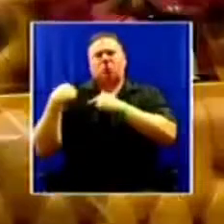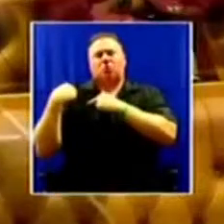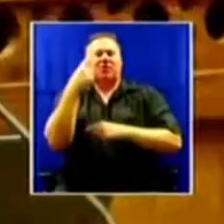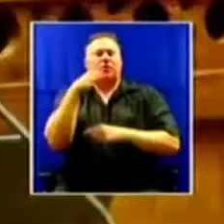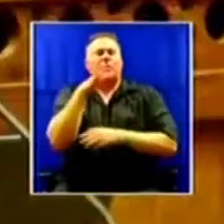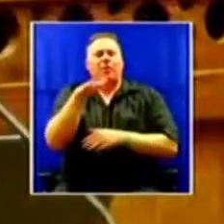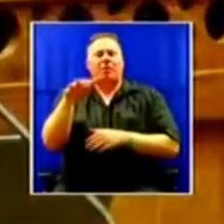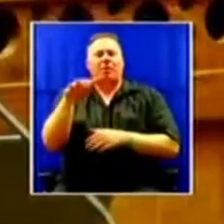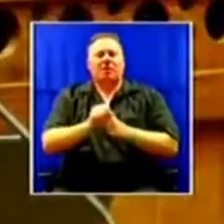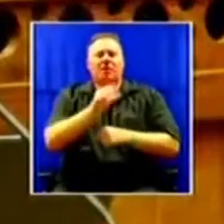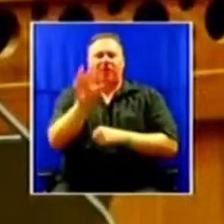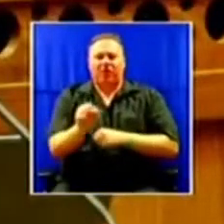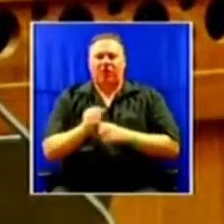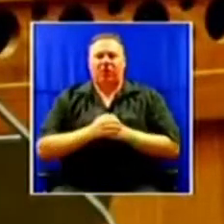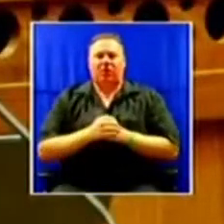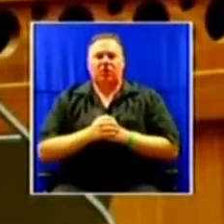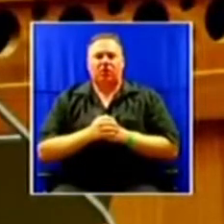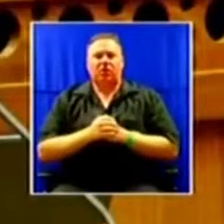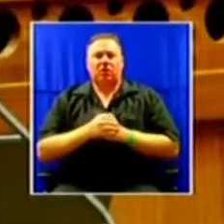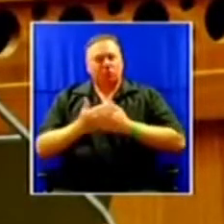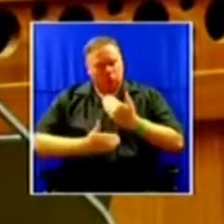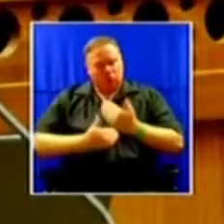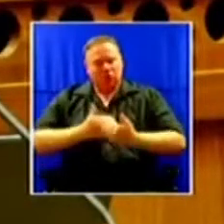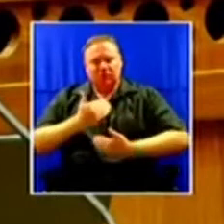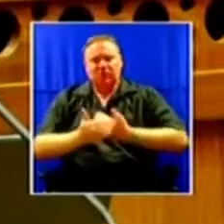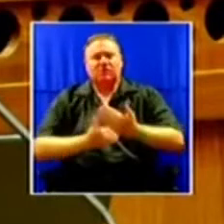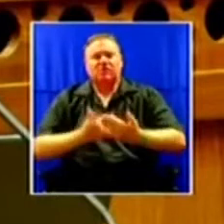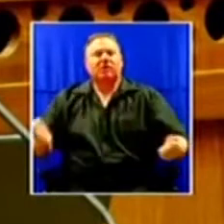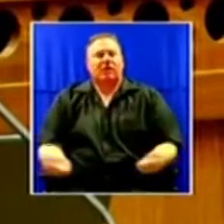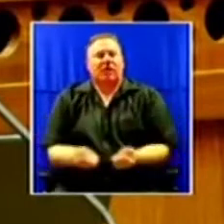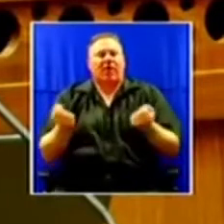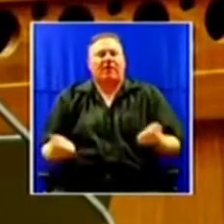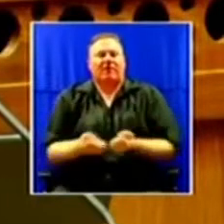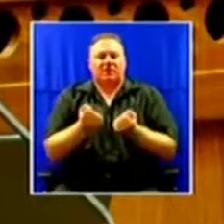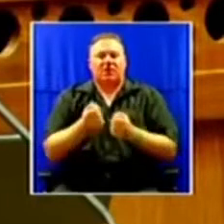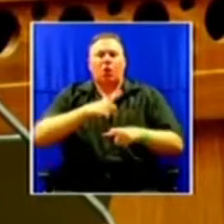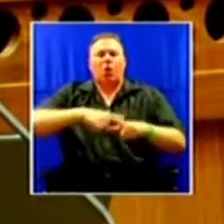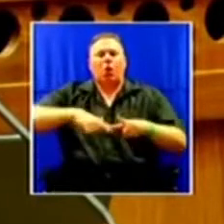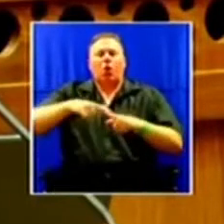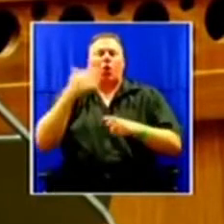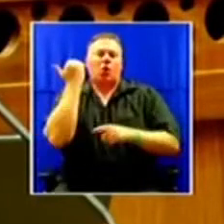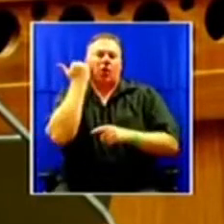We are proceeding with our efforts to strengthen local government